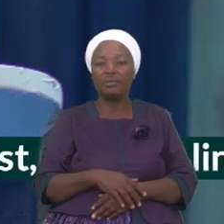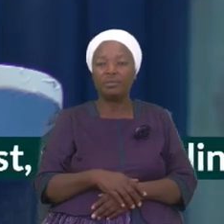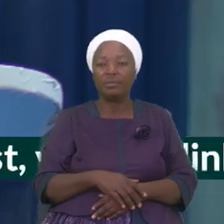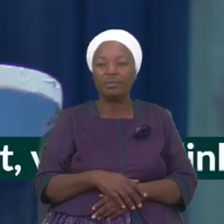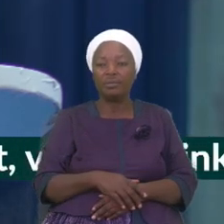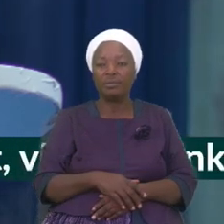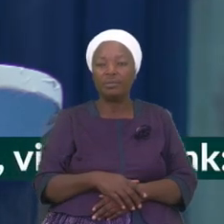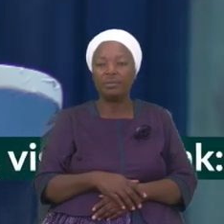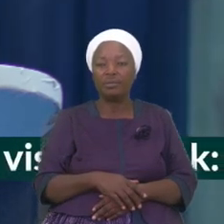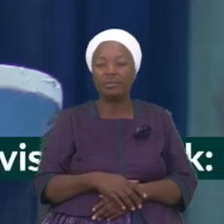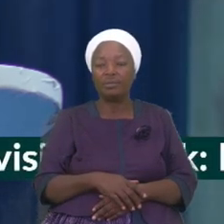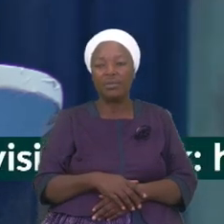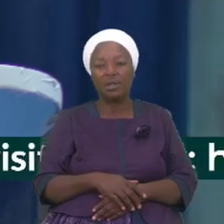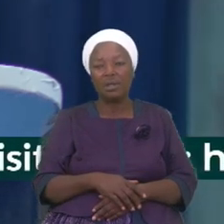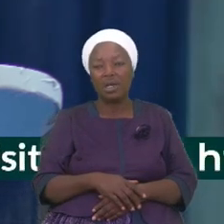And in the morning,